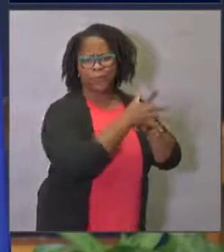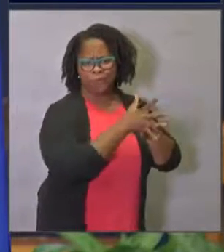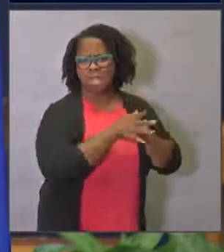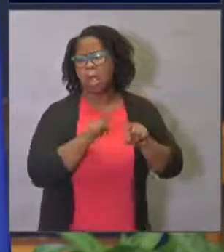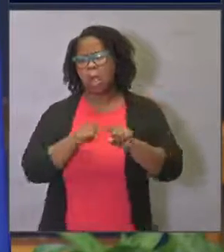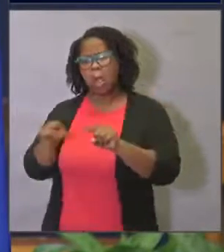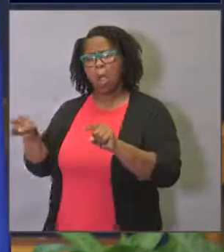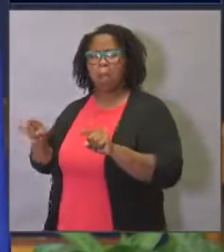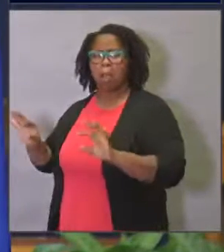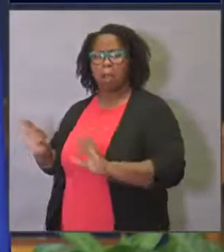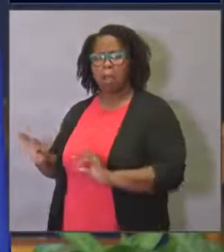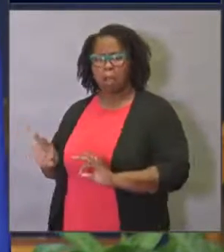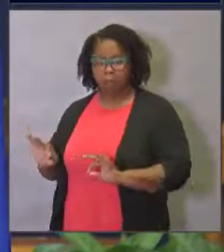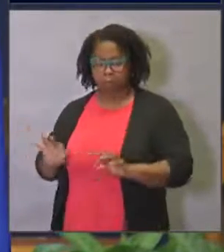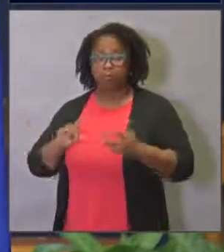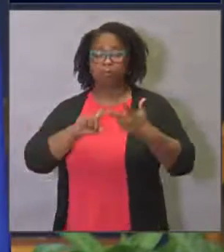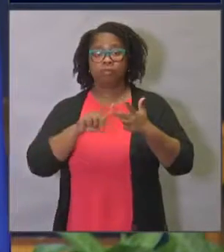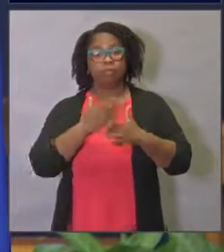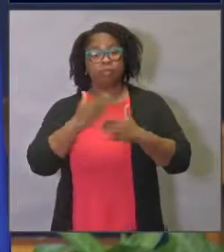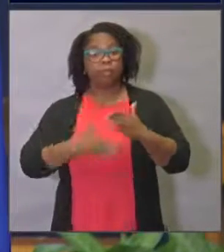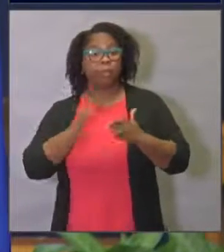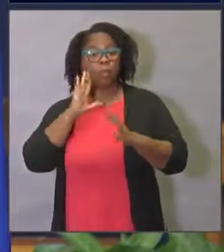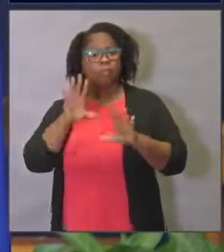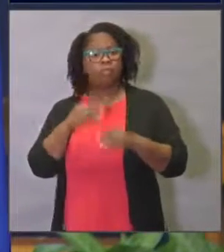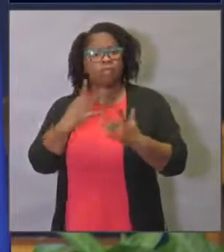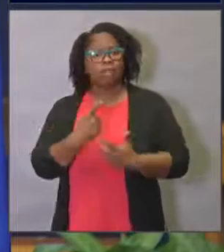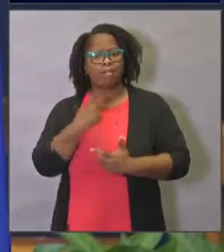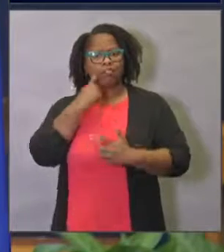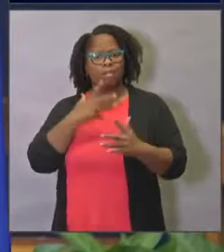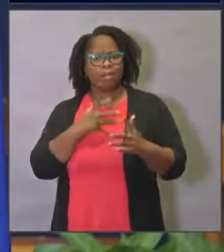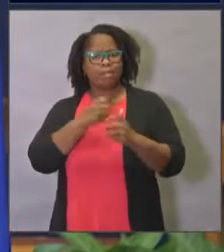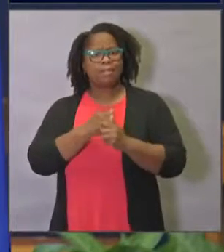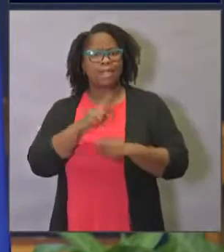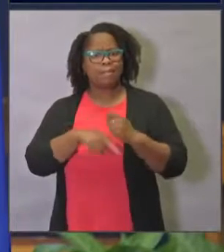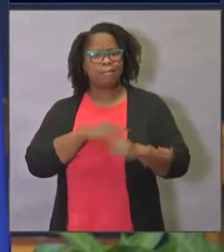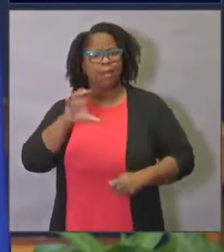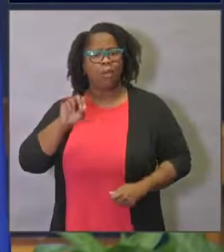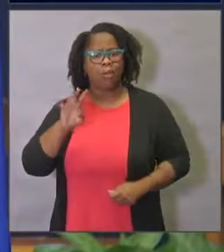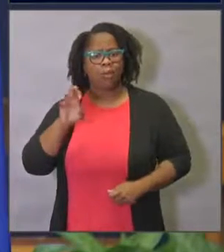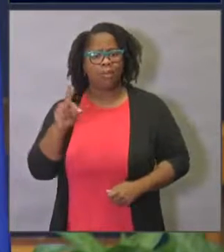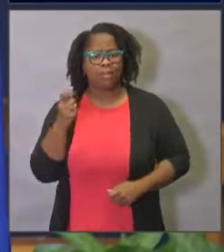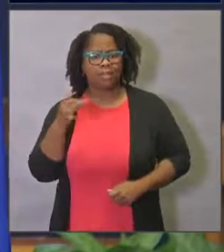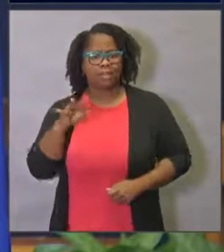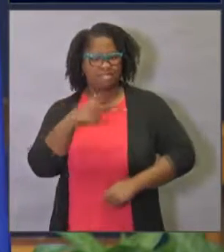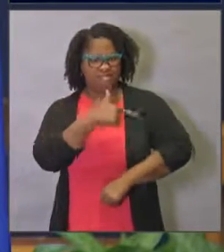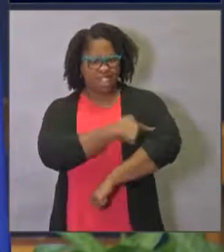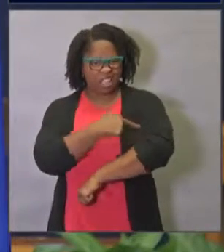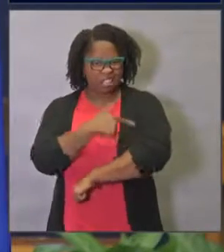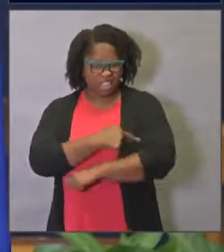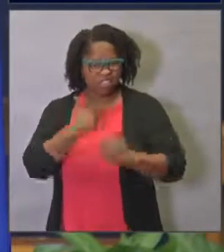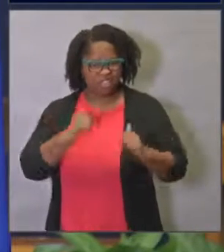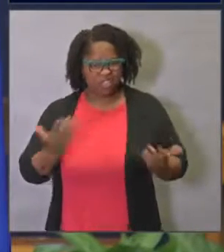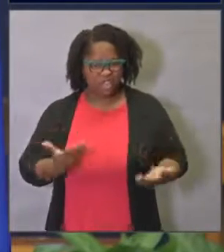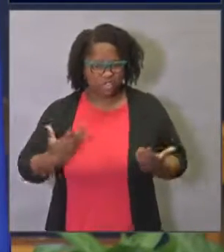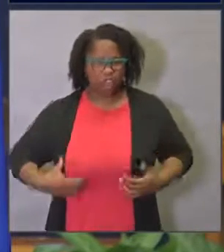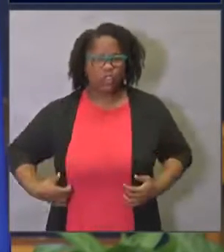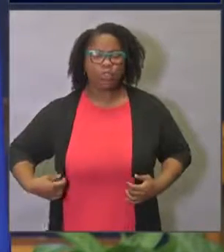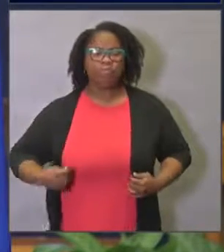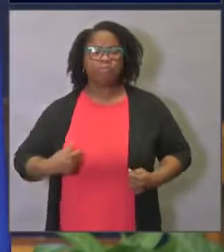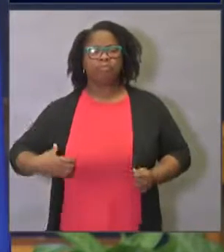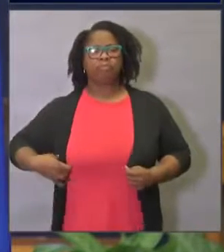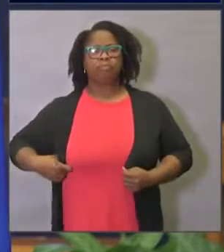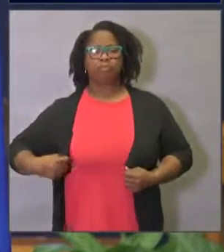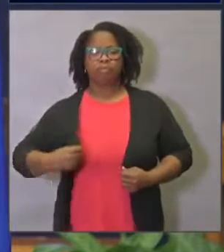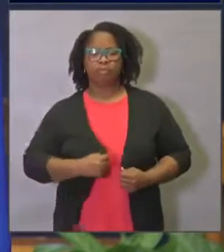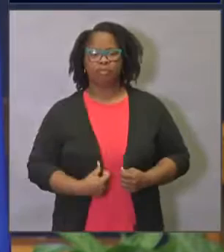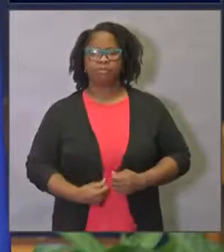At the end of my briefing, I will provide the latest update on the COVID-19 vaccination efforts here. Before I